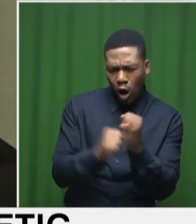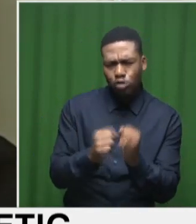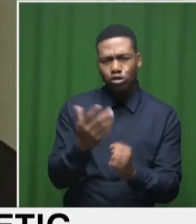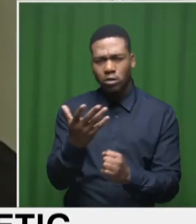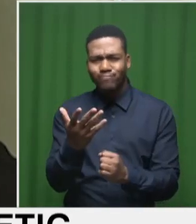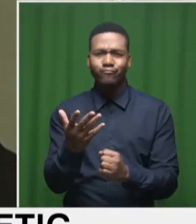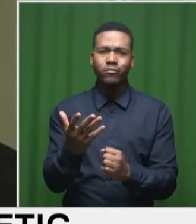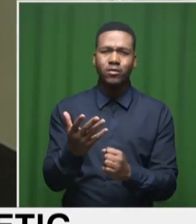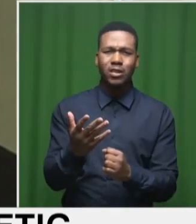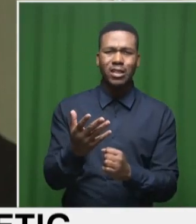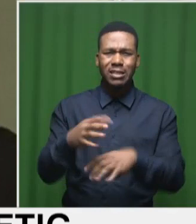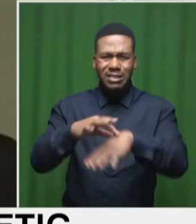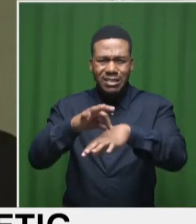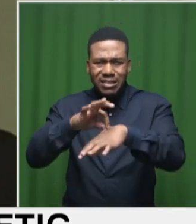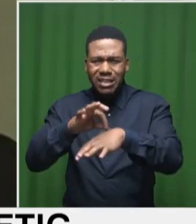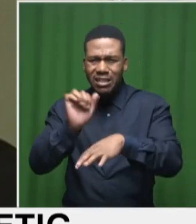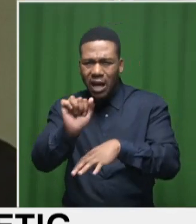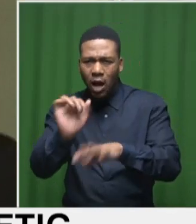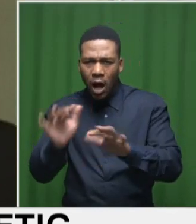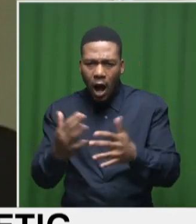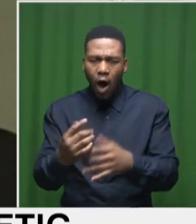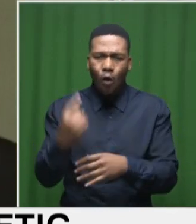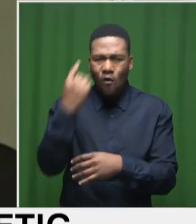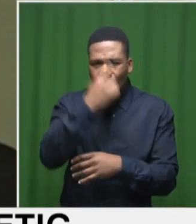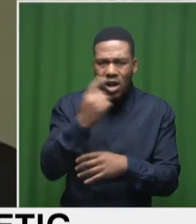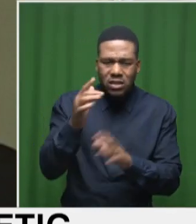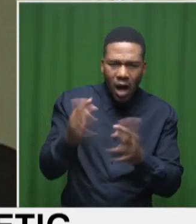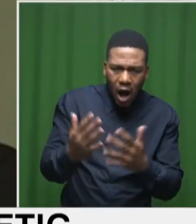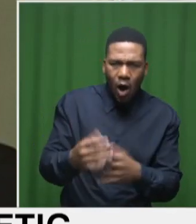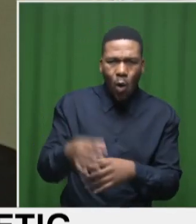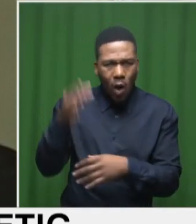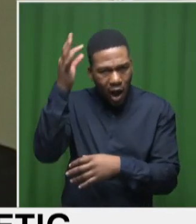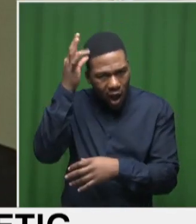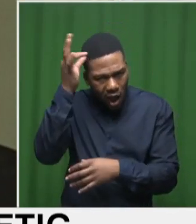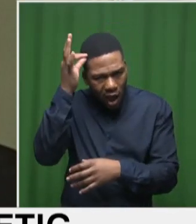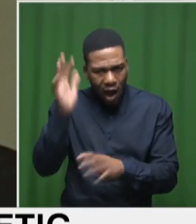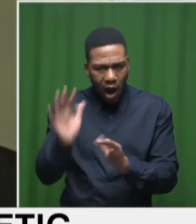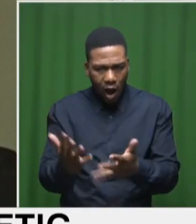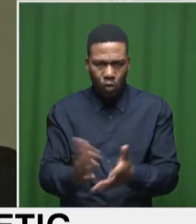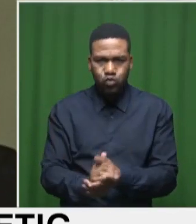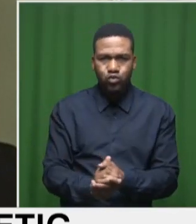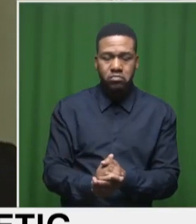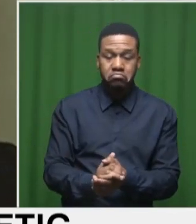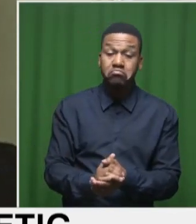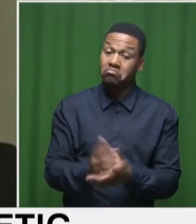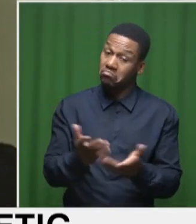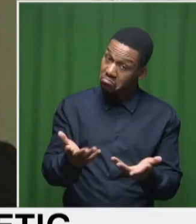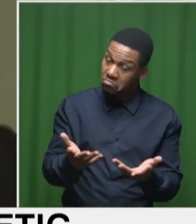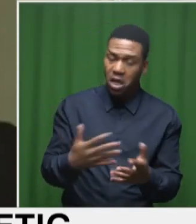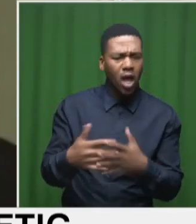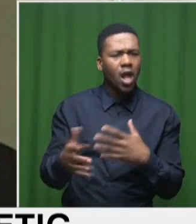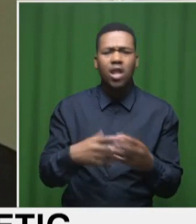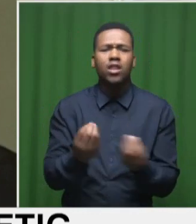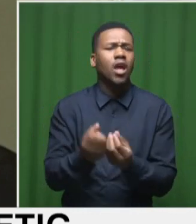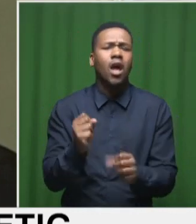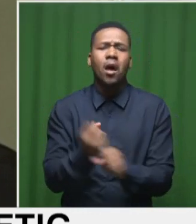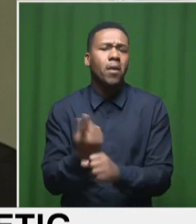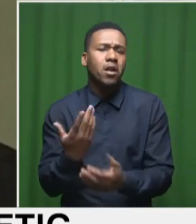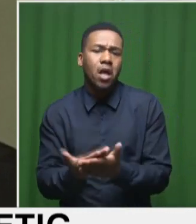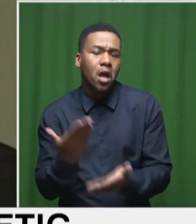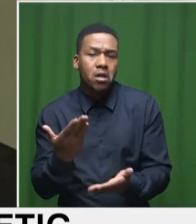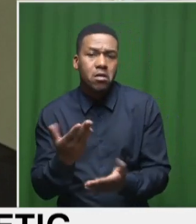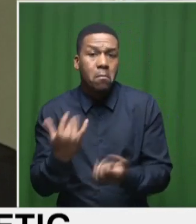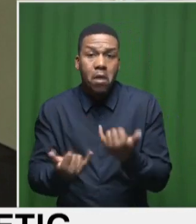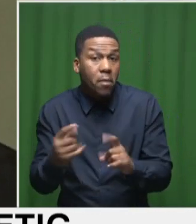and skin and hair and stimulating what they need. It could be because something happened to them, like there was an injury, but it could also just